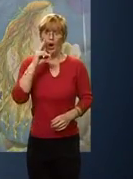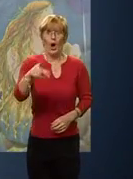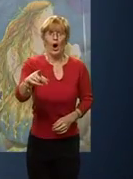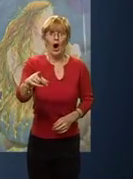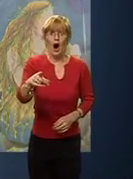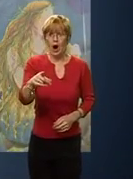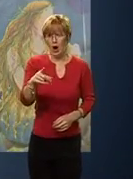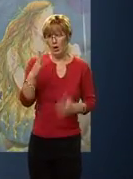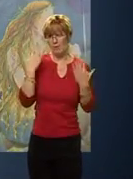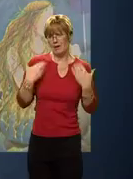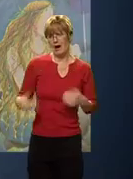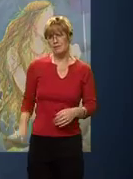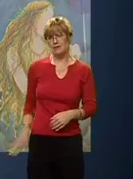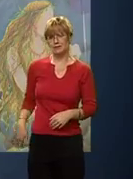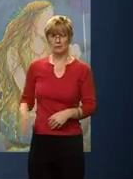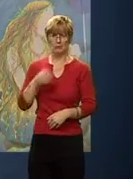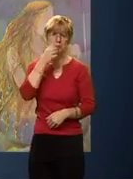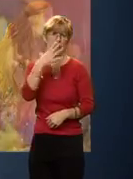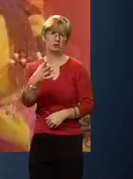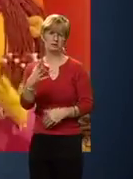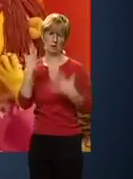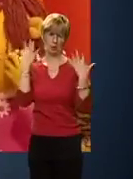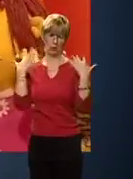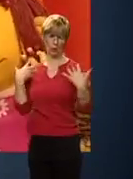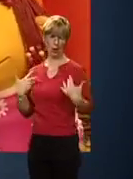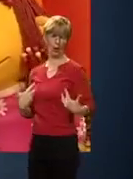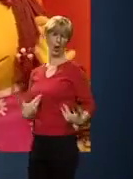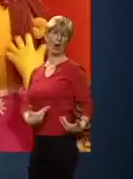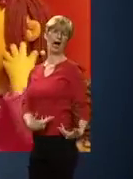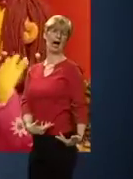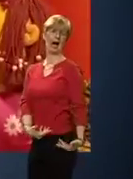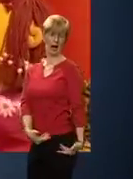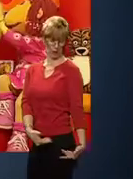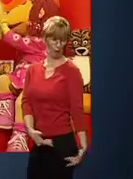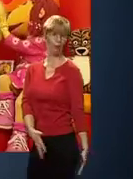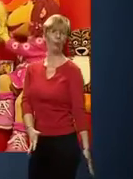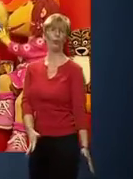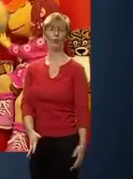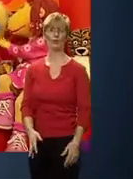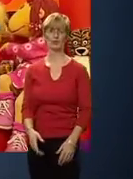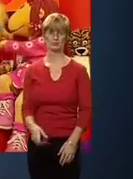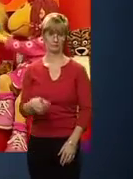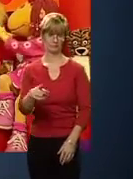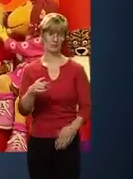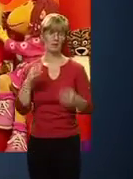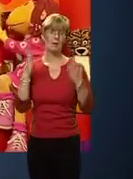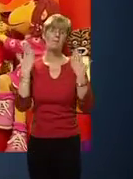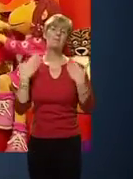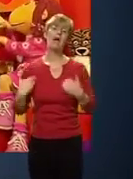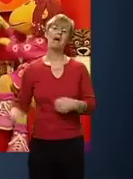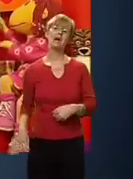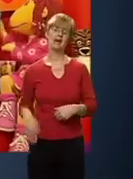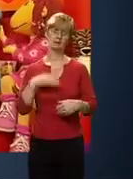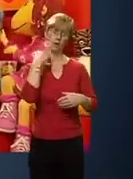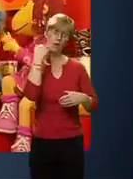Mermaids! Aren't they beautiful? Oh, I love their long hair. The mermaids combed their hair and